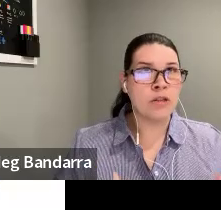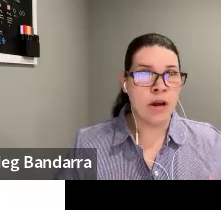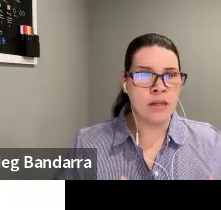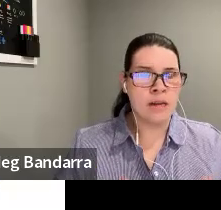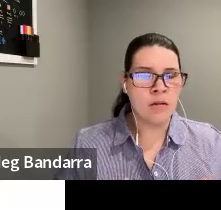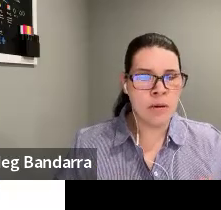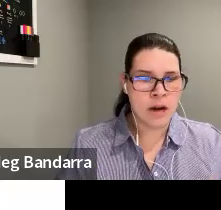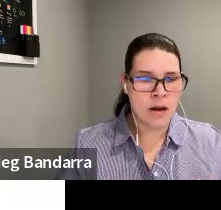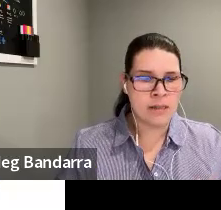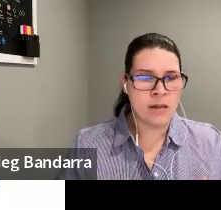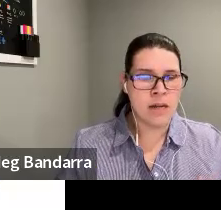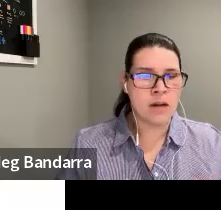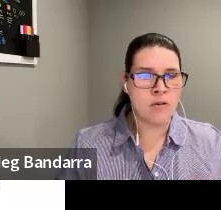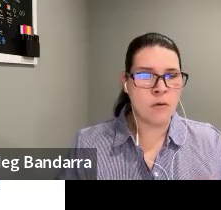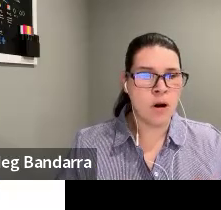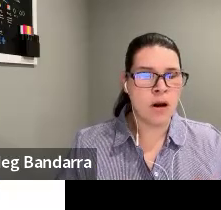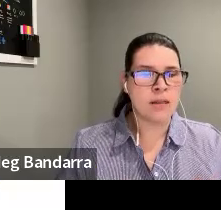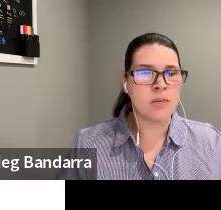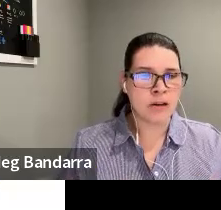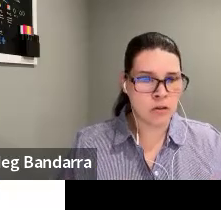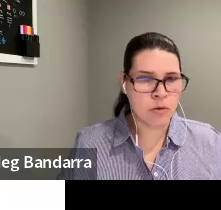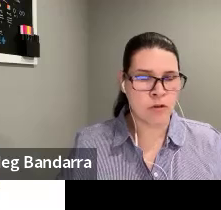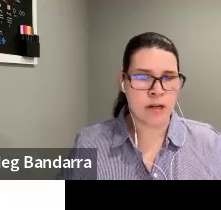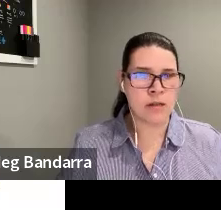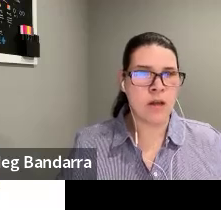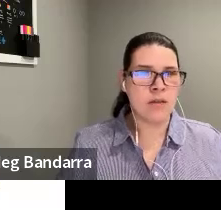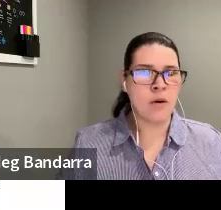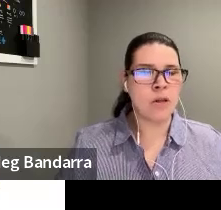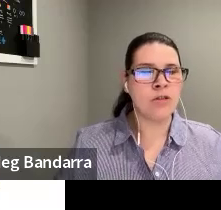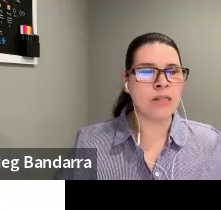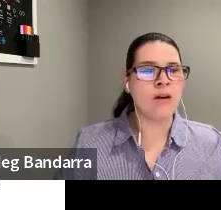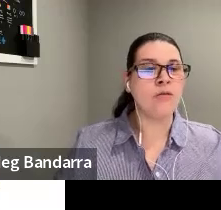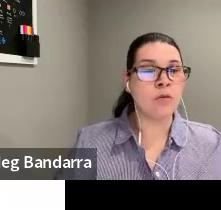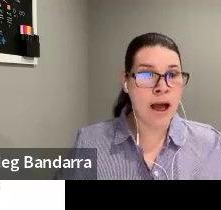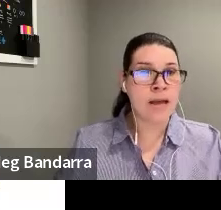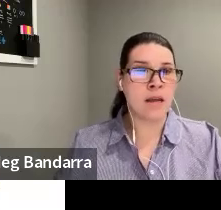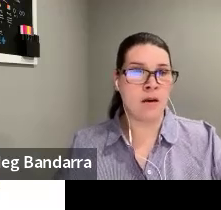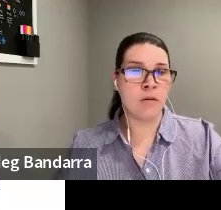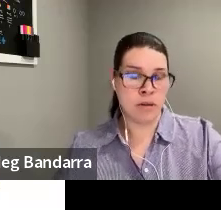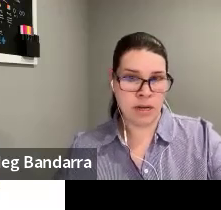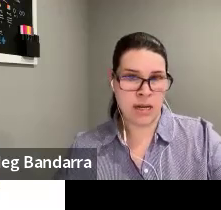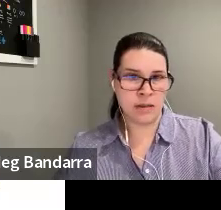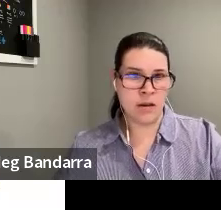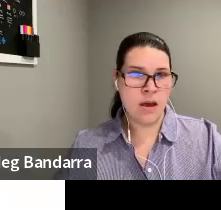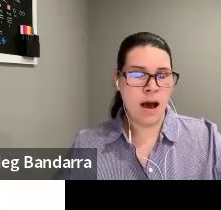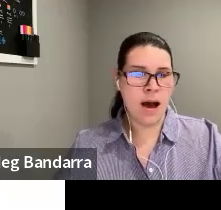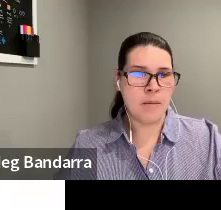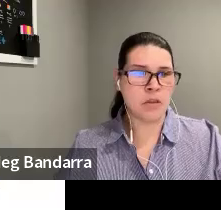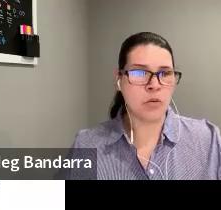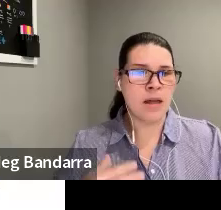we're really trying to narrow in on is the need for a spectrum of trails that will address a variety of